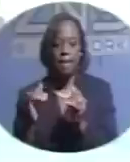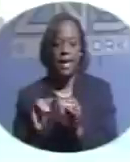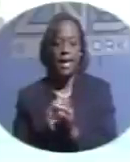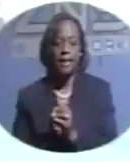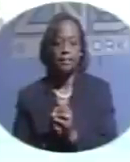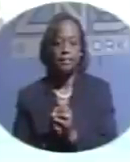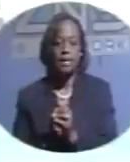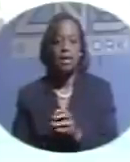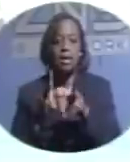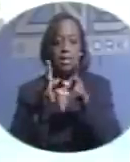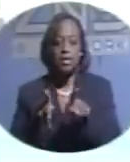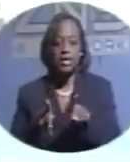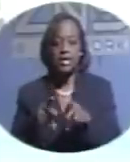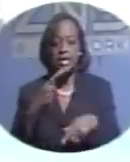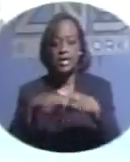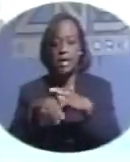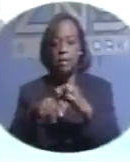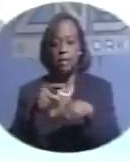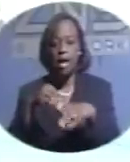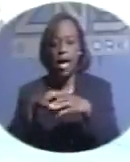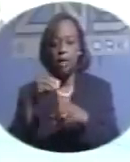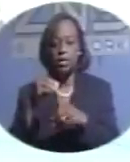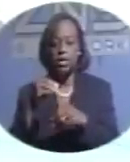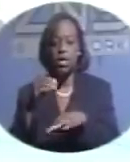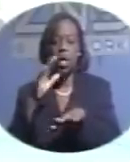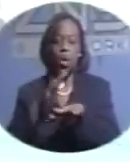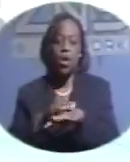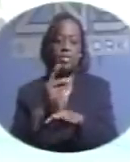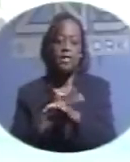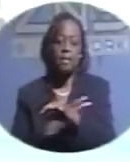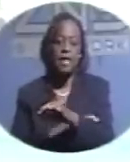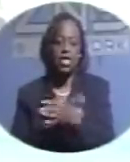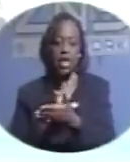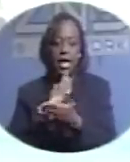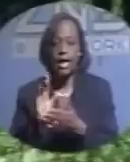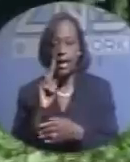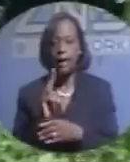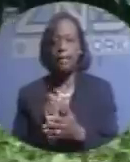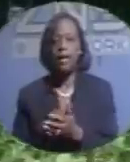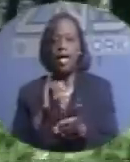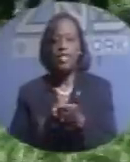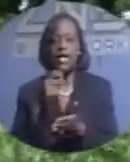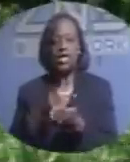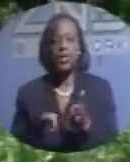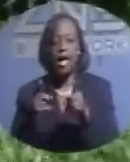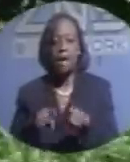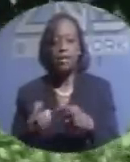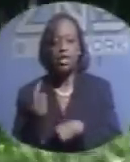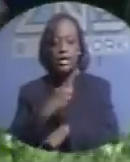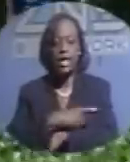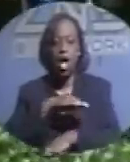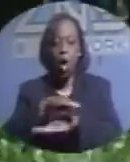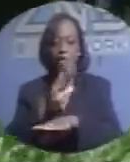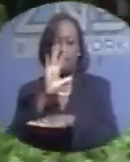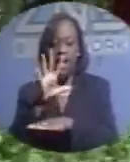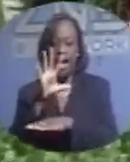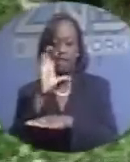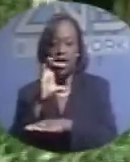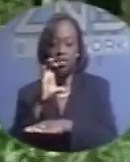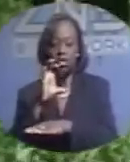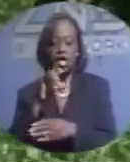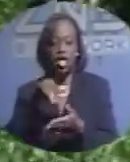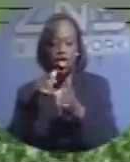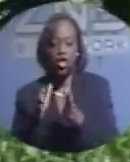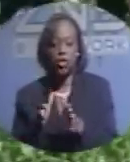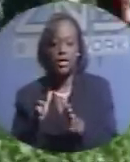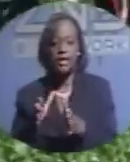There's persons just come out over to the beach to clean up, and today that's what we did today at Yamacraw. We had probably over 500 participants come to the beach today to